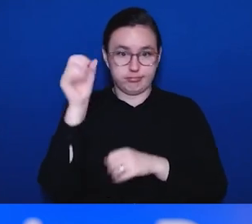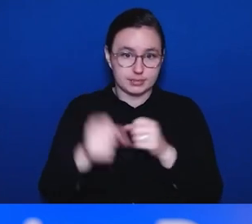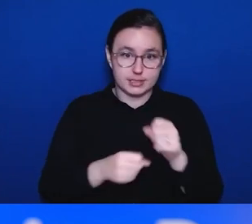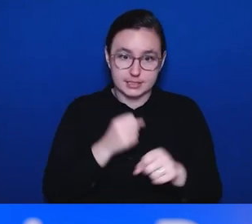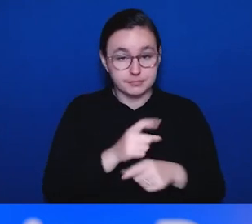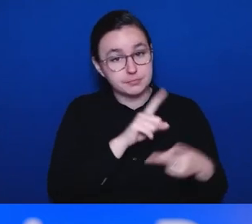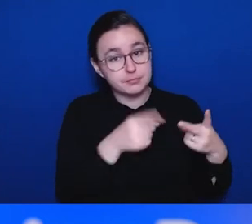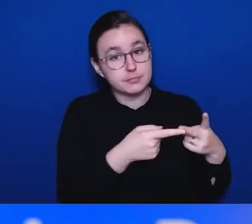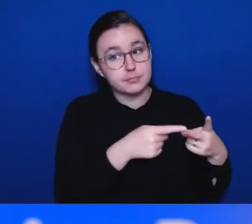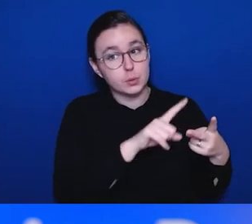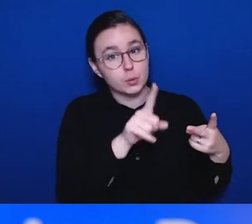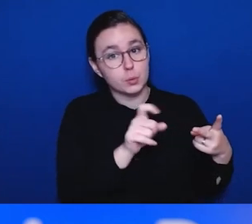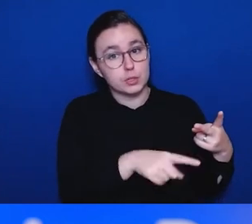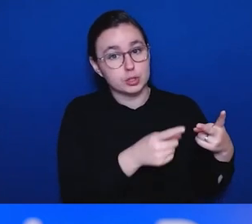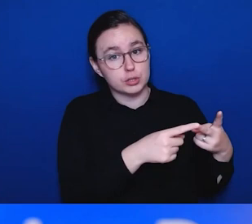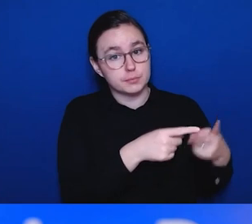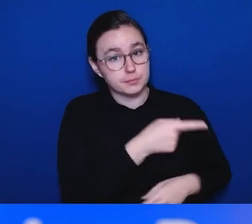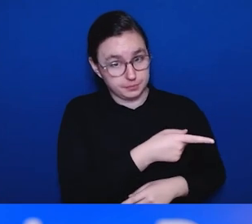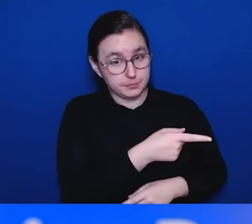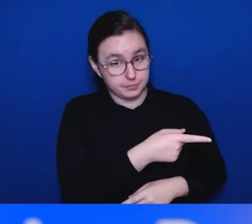Western Canada in 50 years.